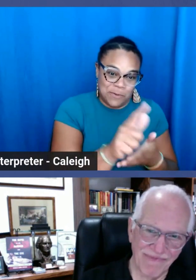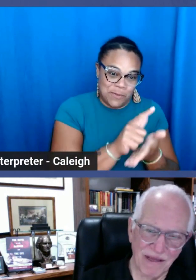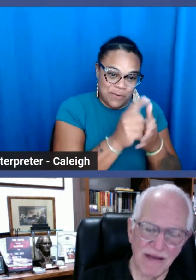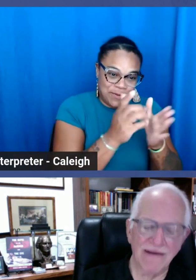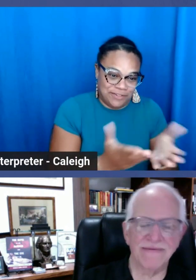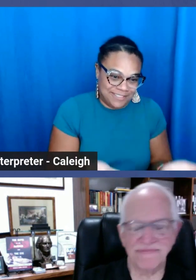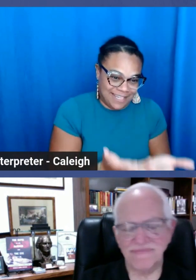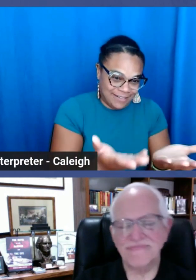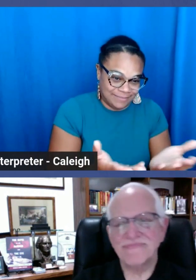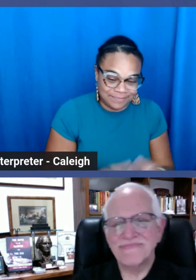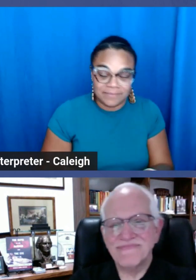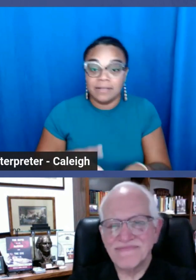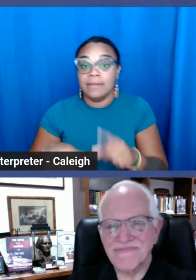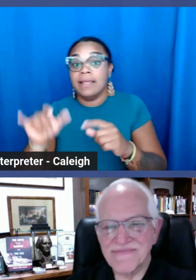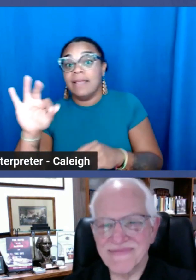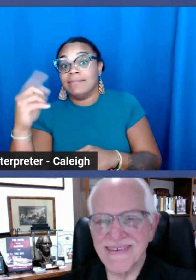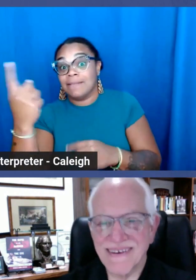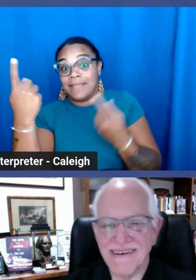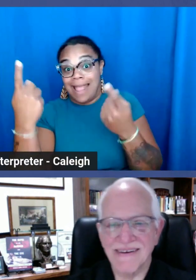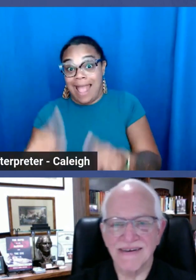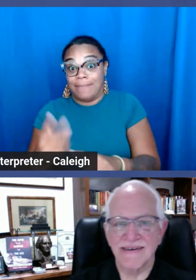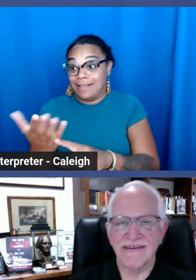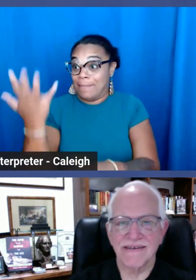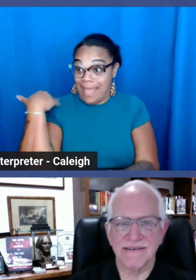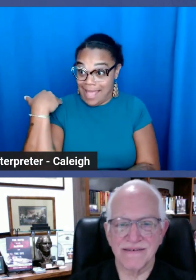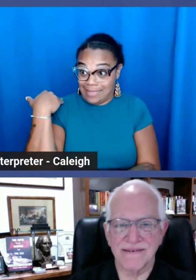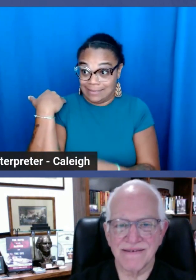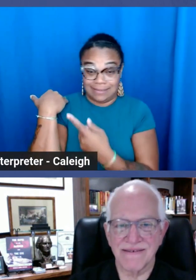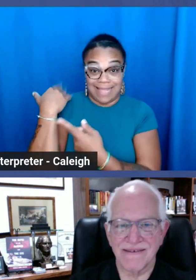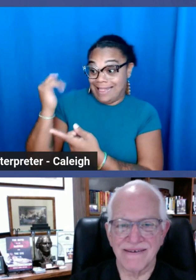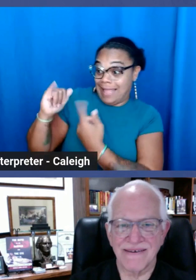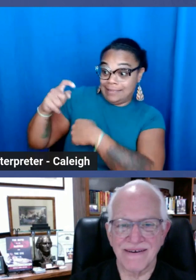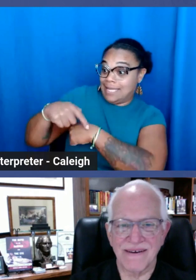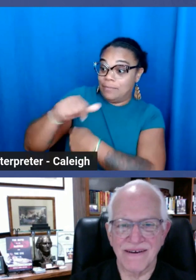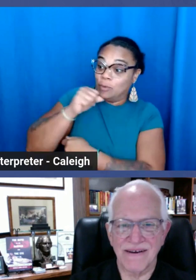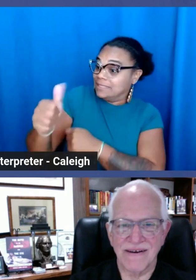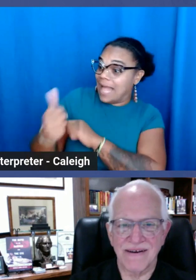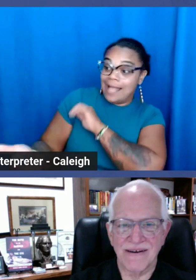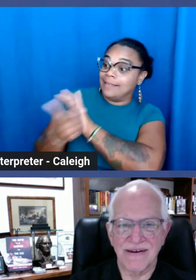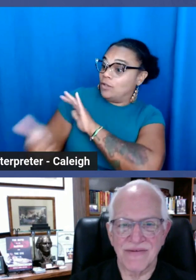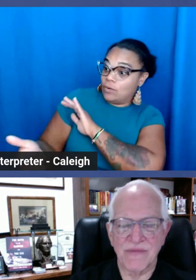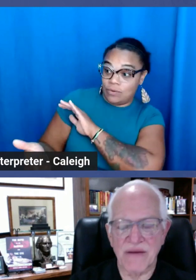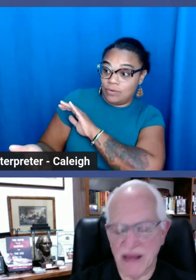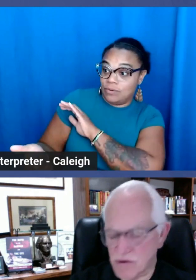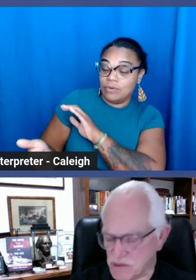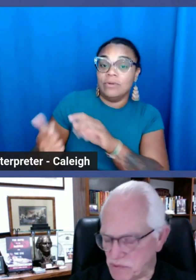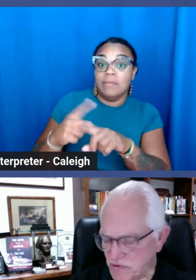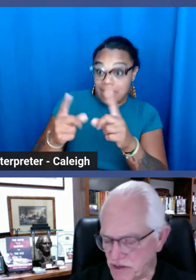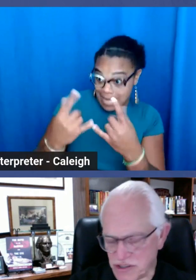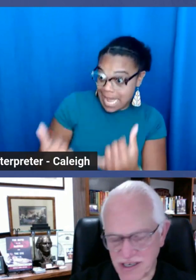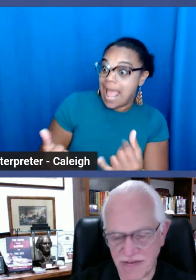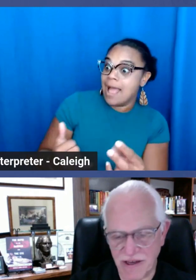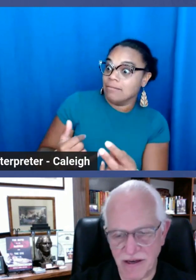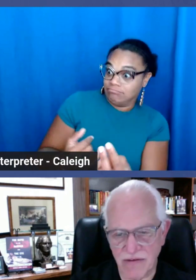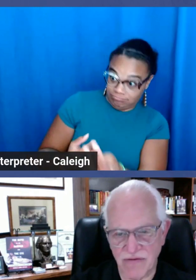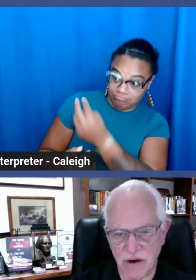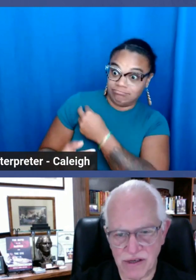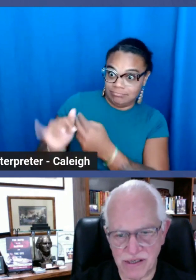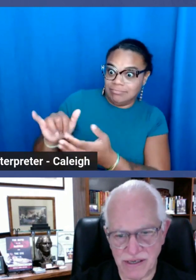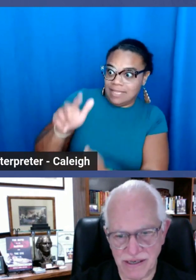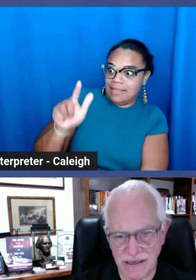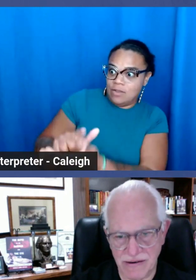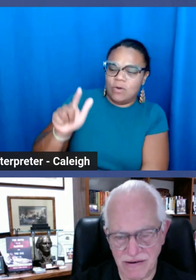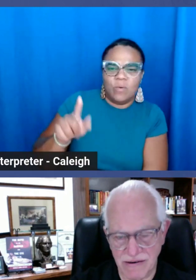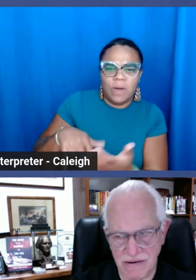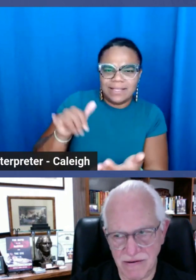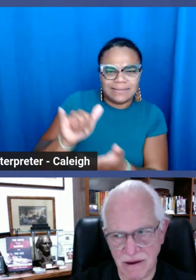and wasn't illegal in the past, what is that clause, Bob? That was a provision at the end of